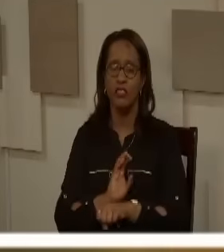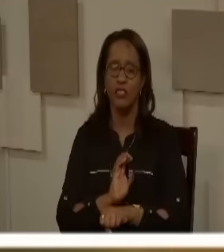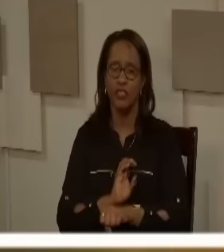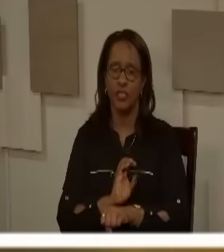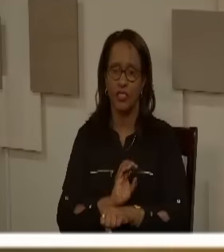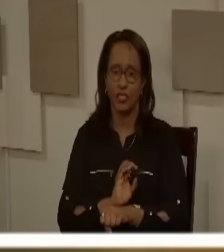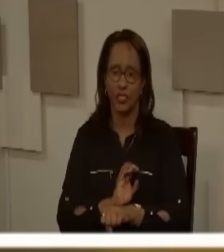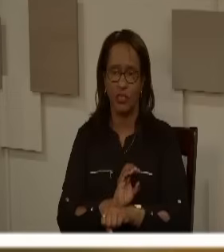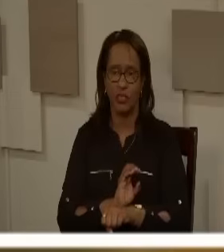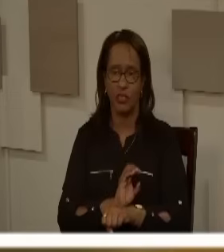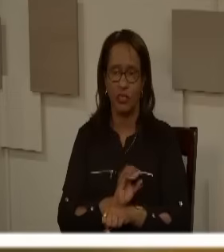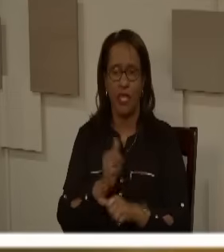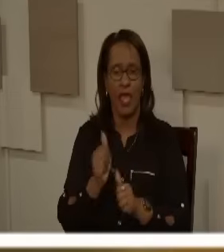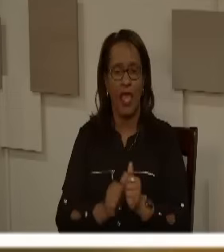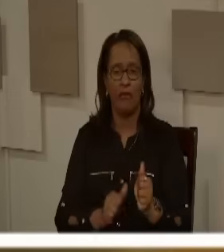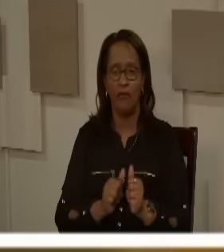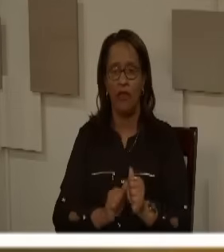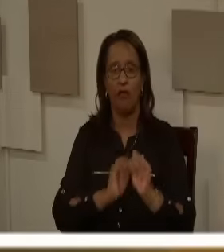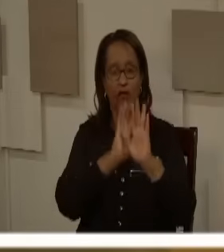did on Monday.